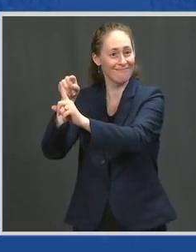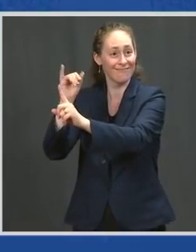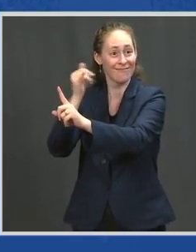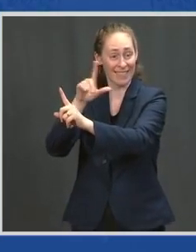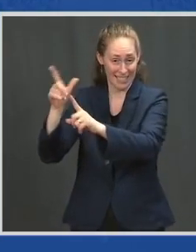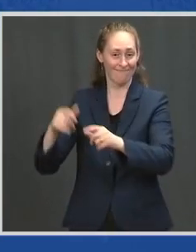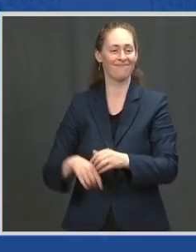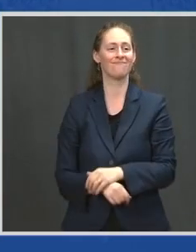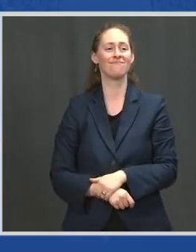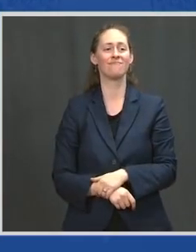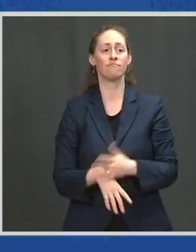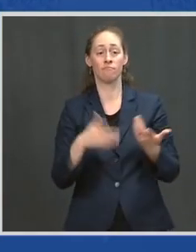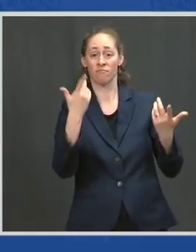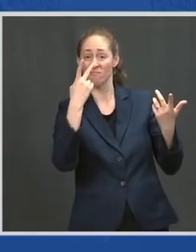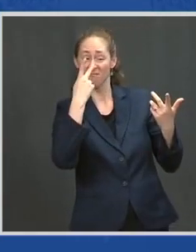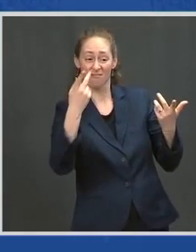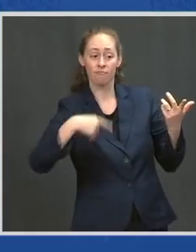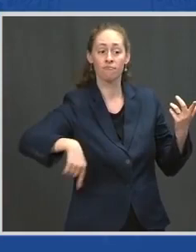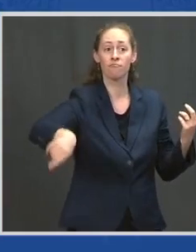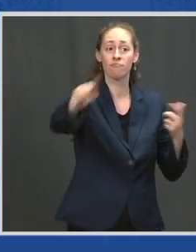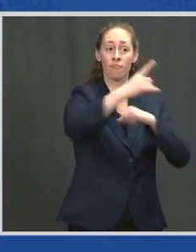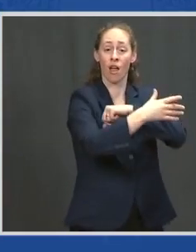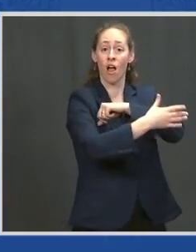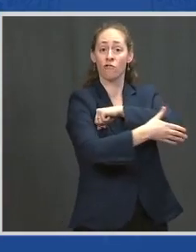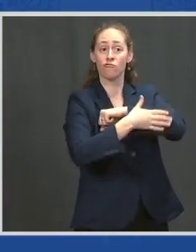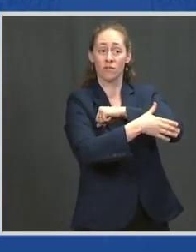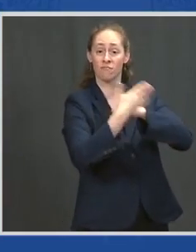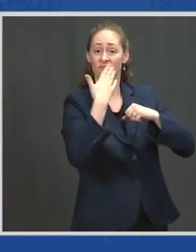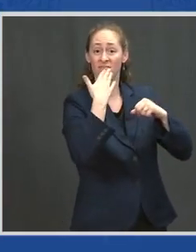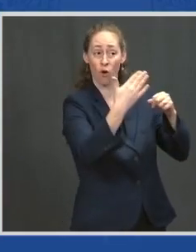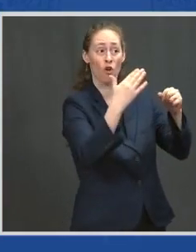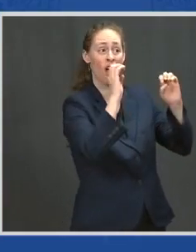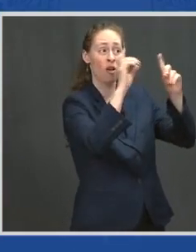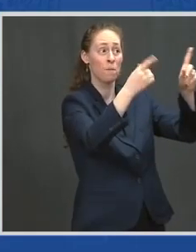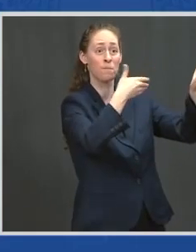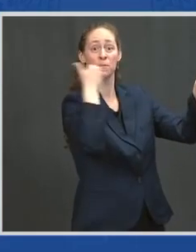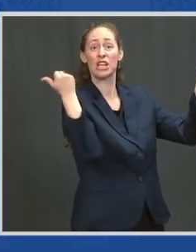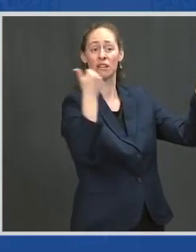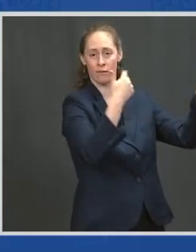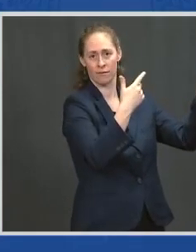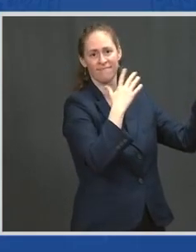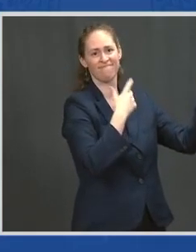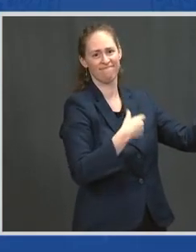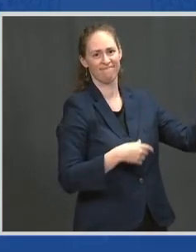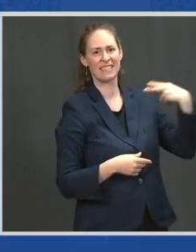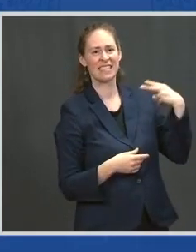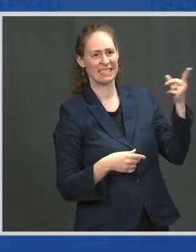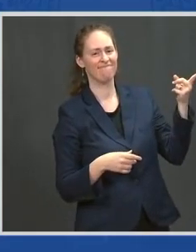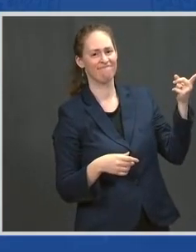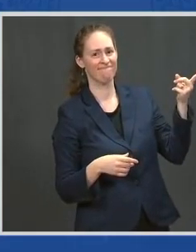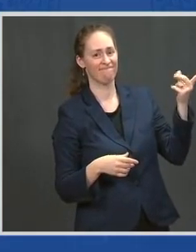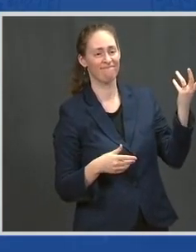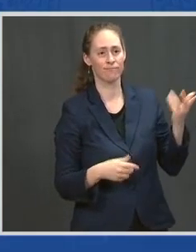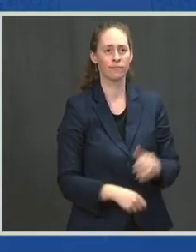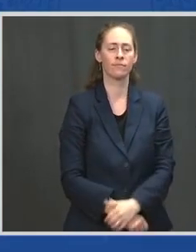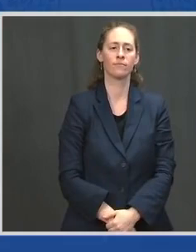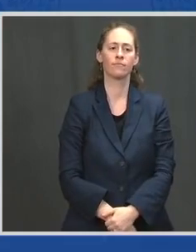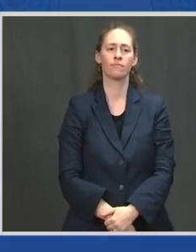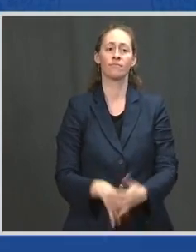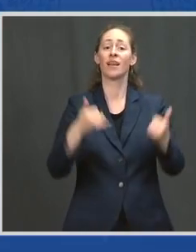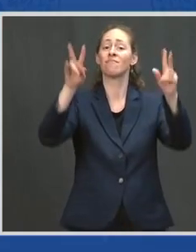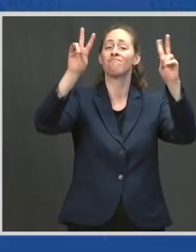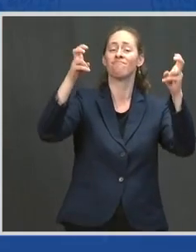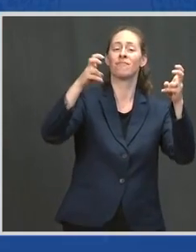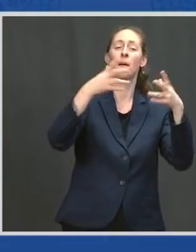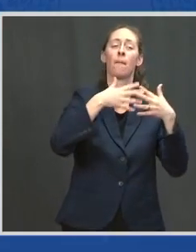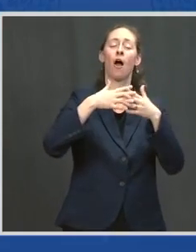fact. And she'll be deeply involved in leading this effort as well. The second thing, the American Families Plan is going to provide access to